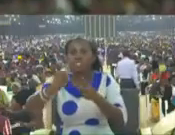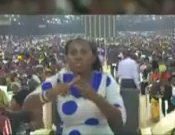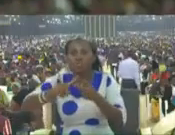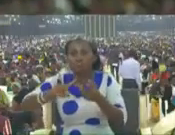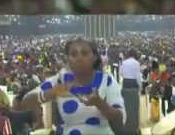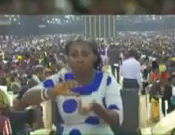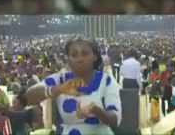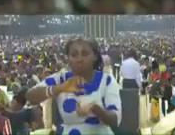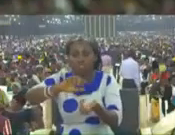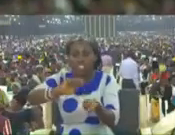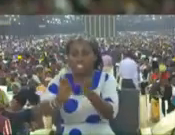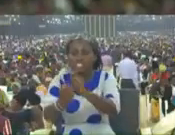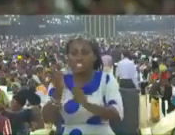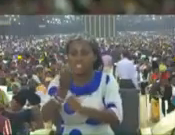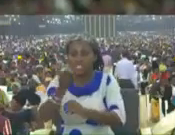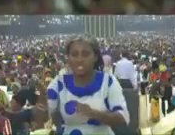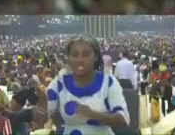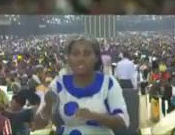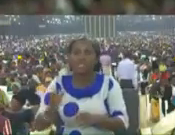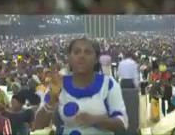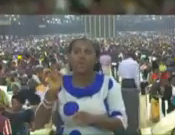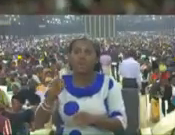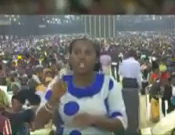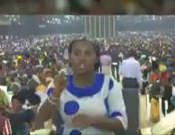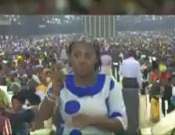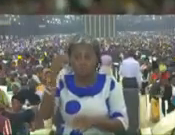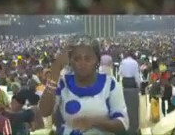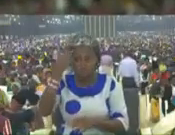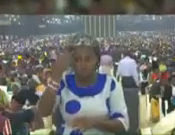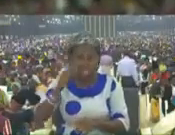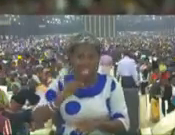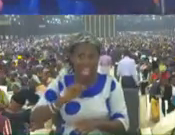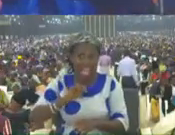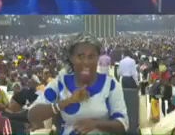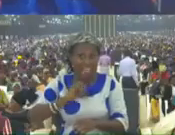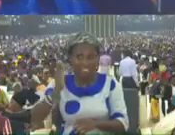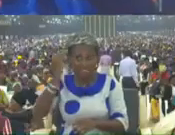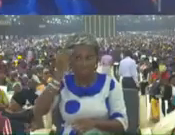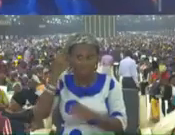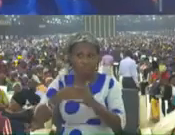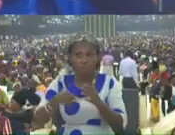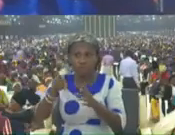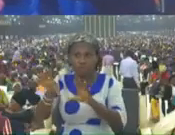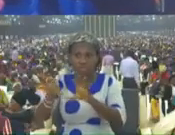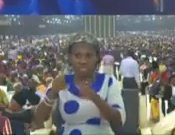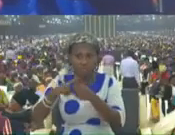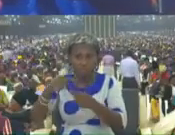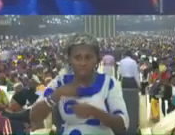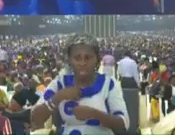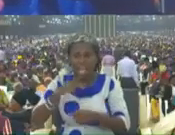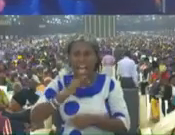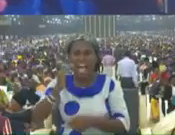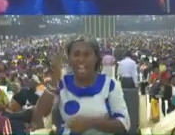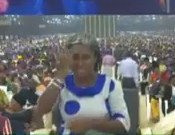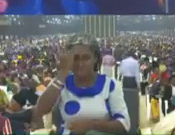He said, okay, you thought I didn't know what you did? I knew. I'm